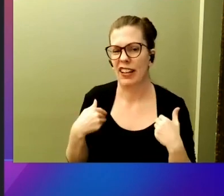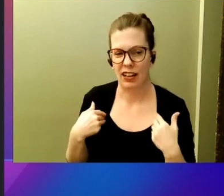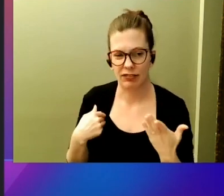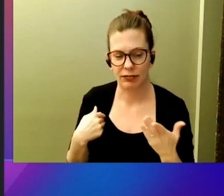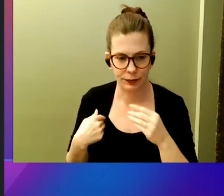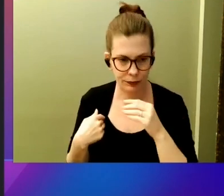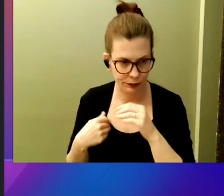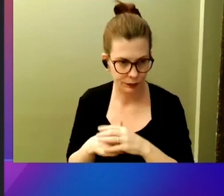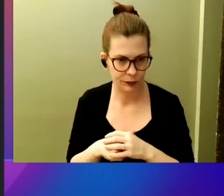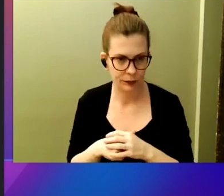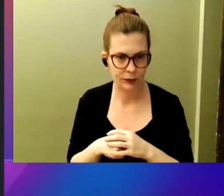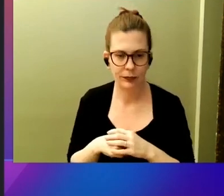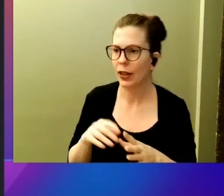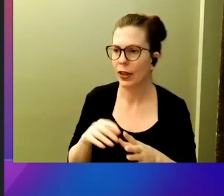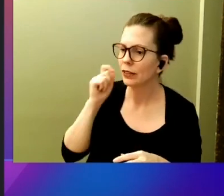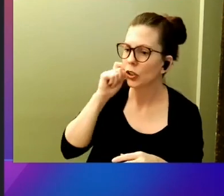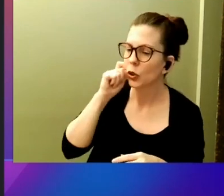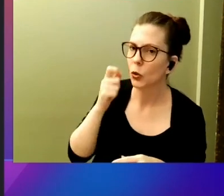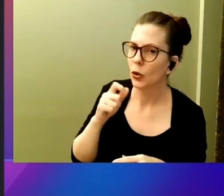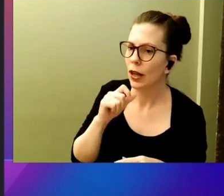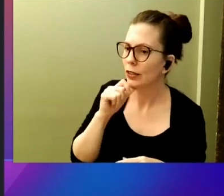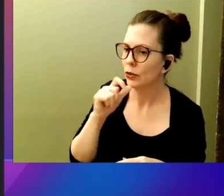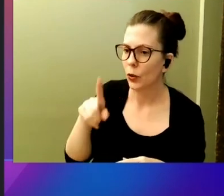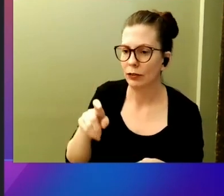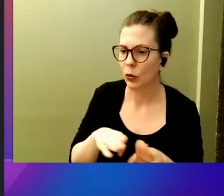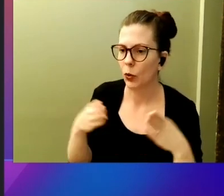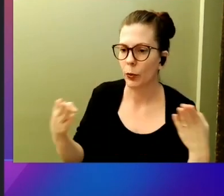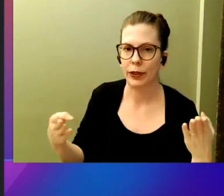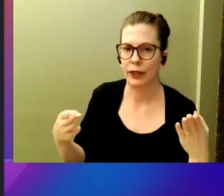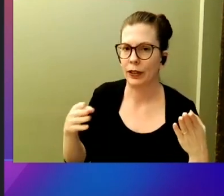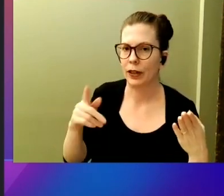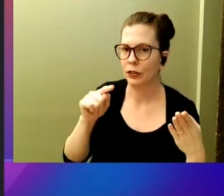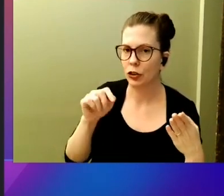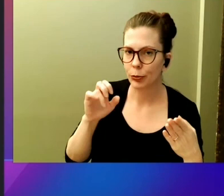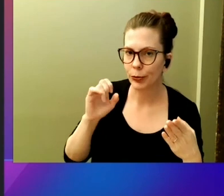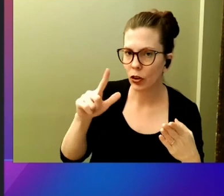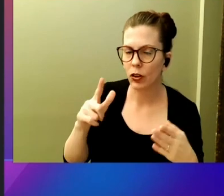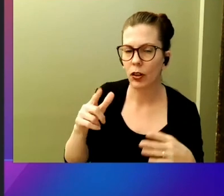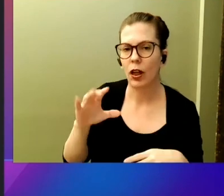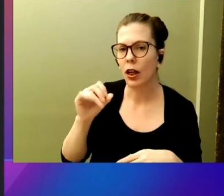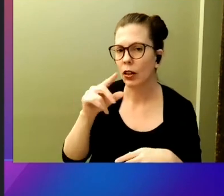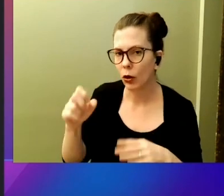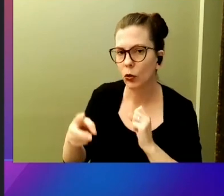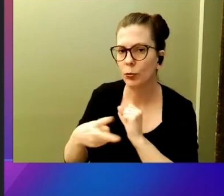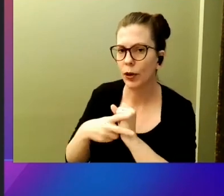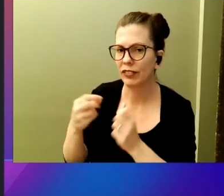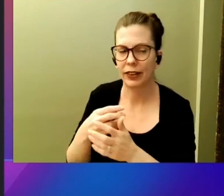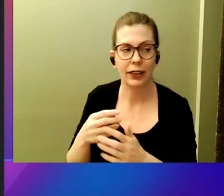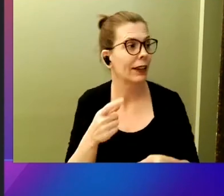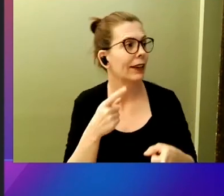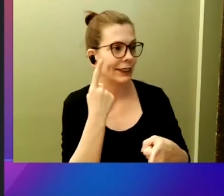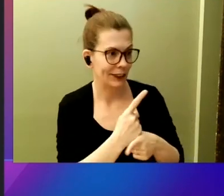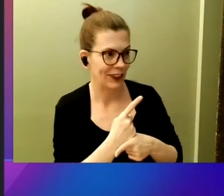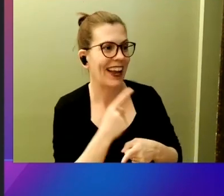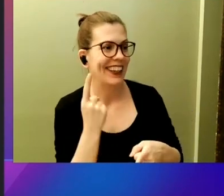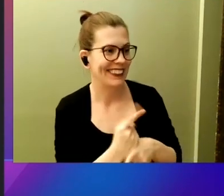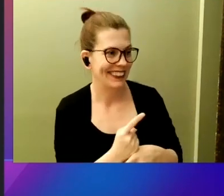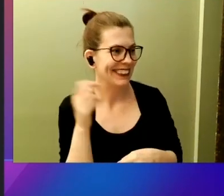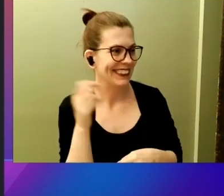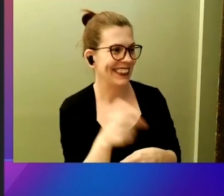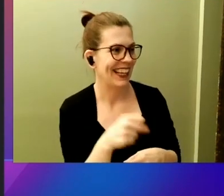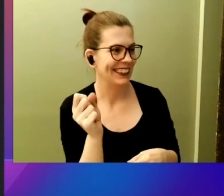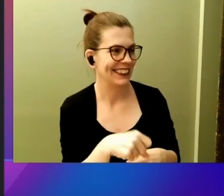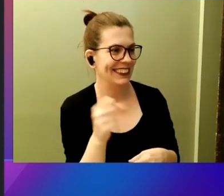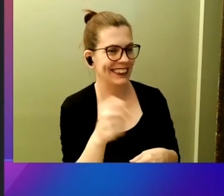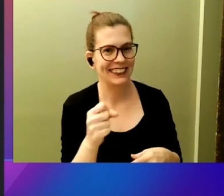pretty cool. I don't have to open up a terminal and clone a repository and all that. Exactly. yeah. Exactly. Yeah. And